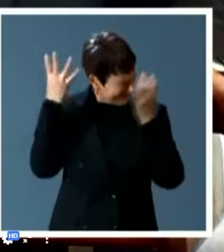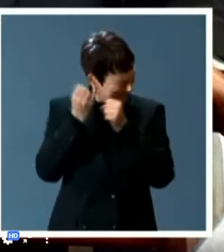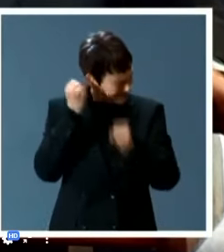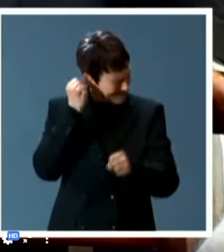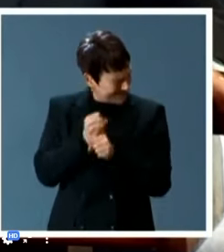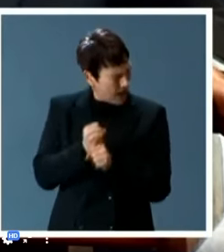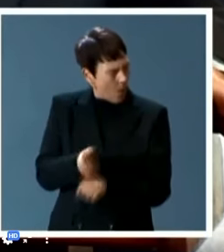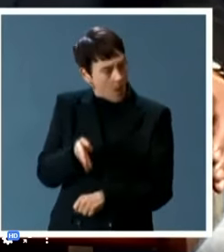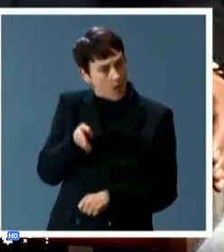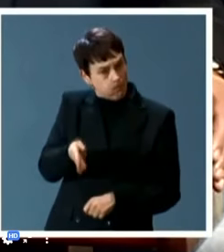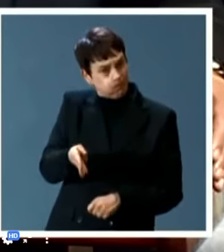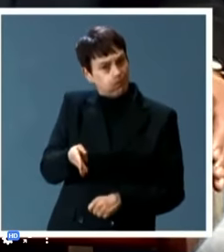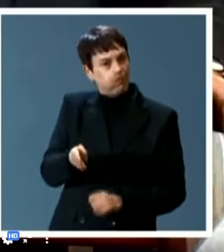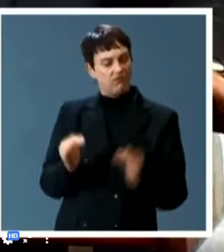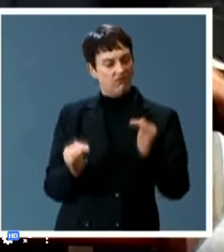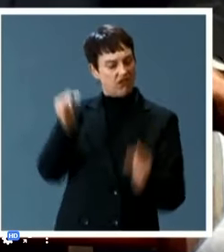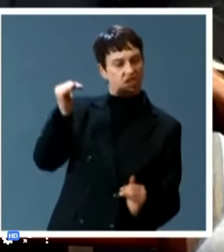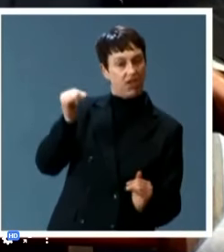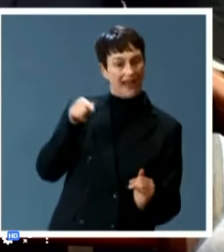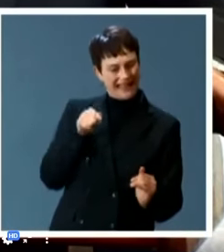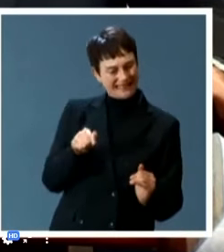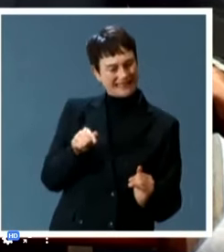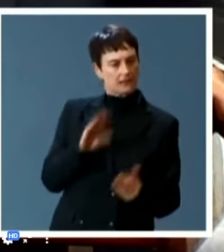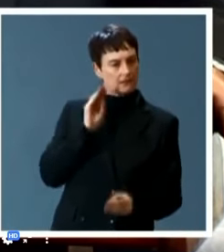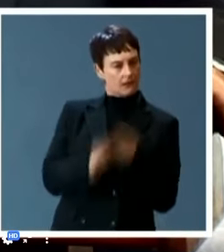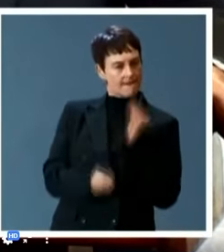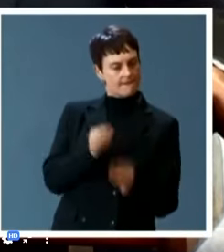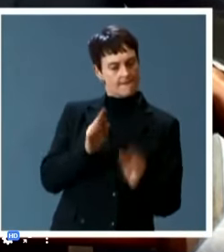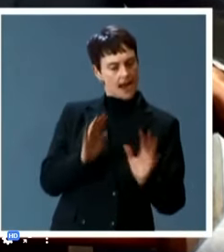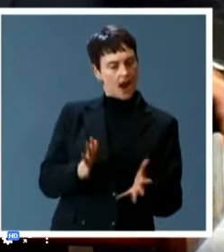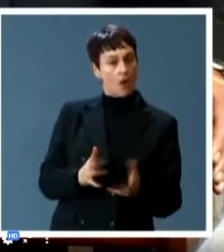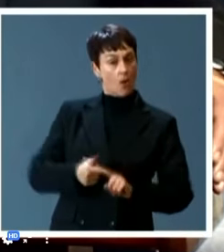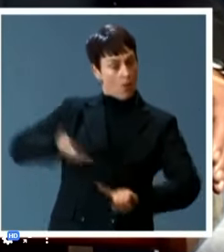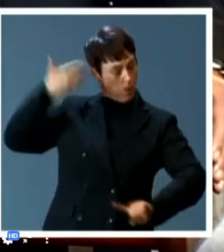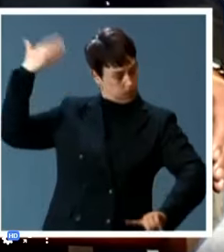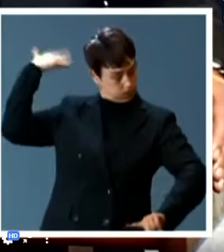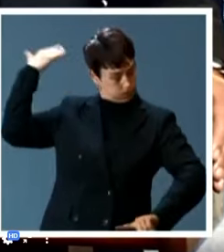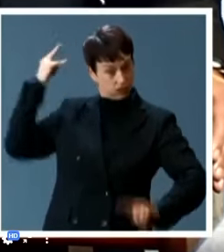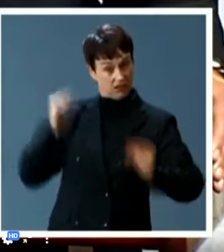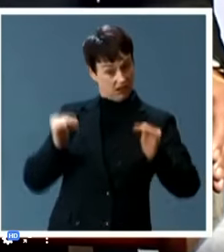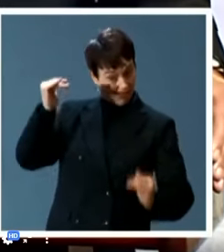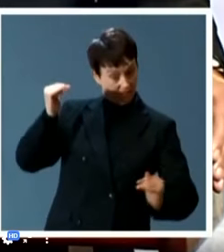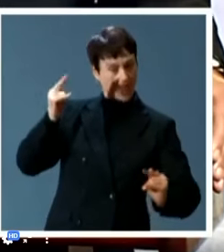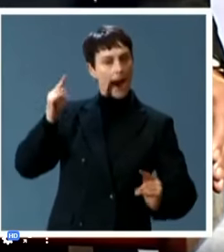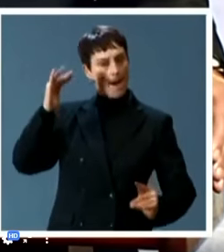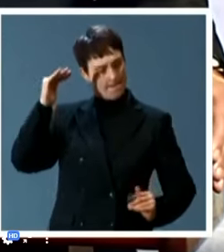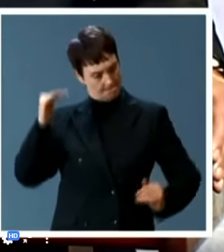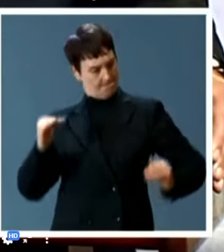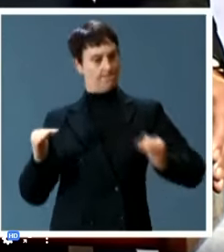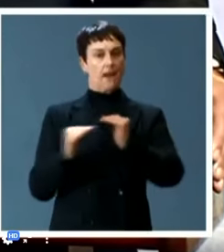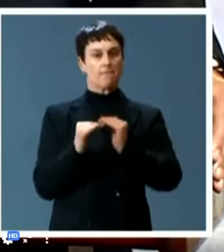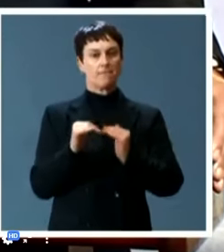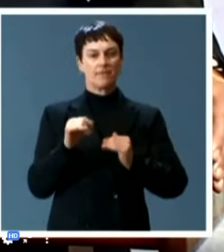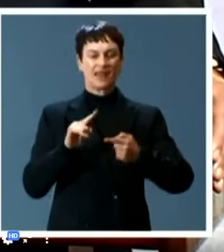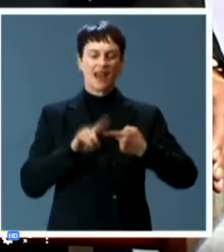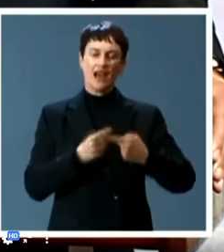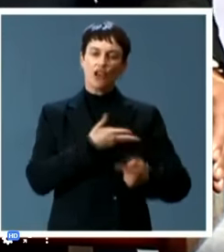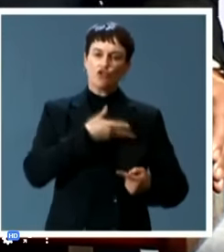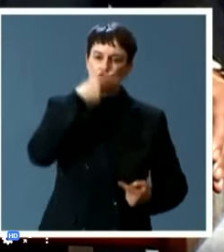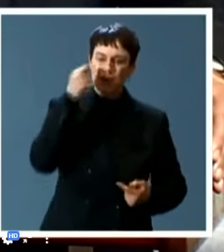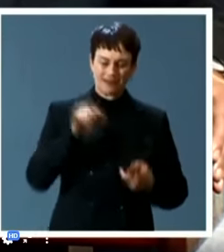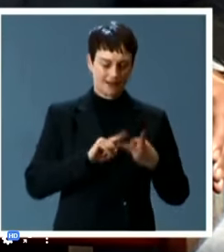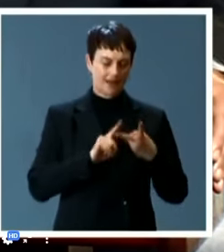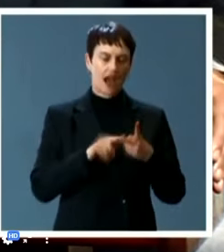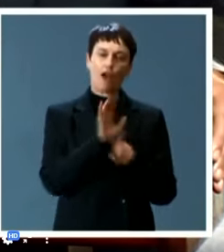and targeted policies to address and redress historic inequalities in gender, race, or ethnicity that have